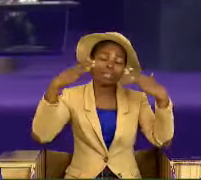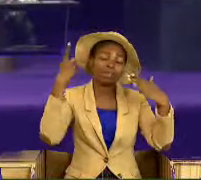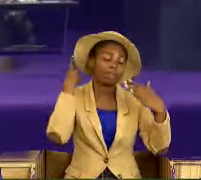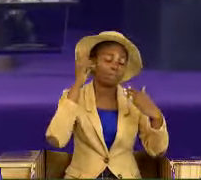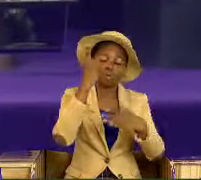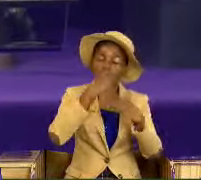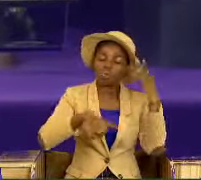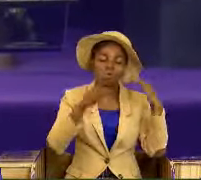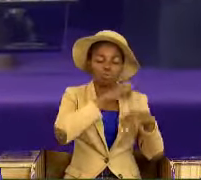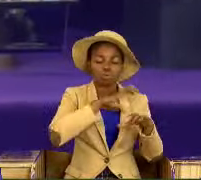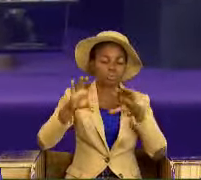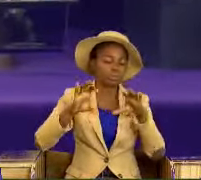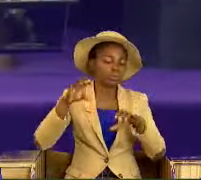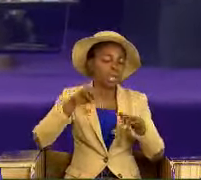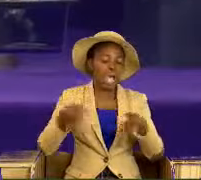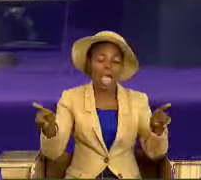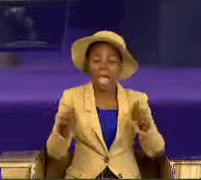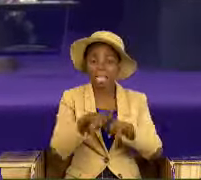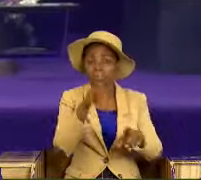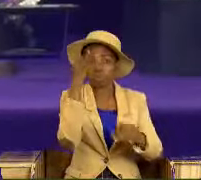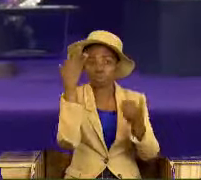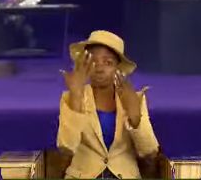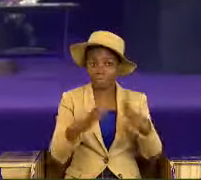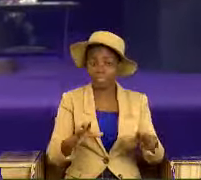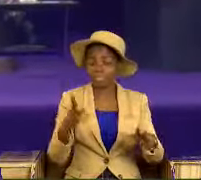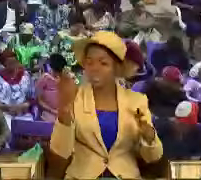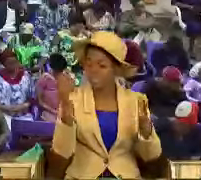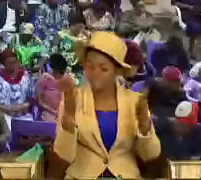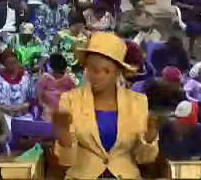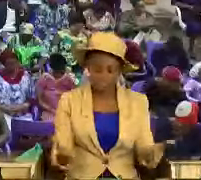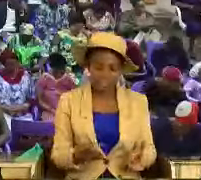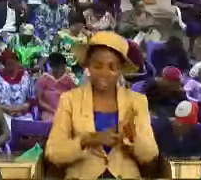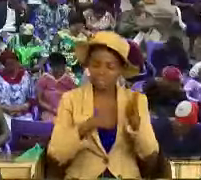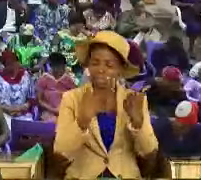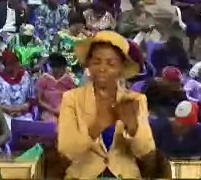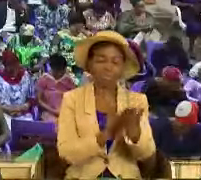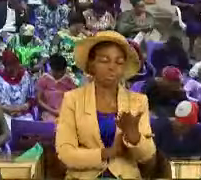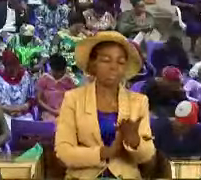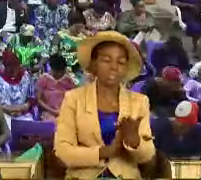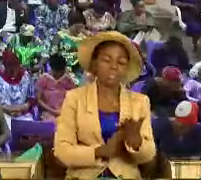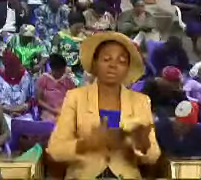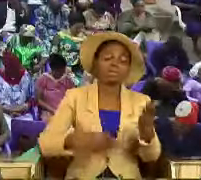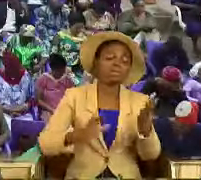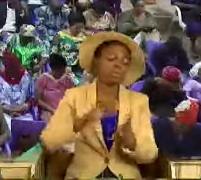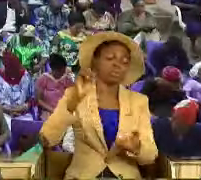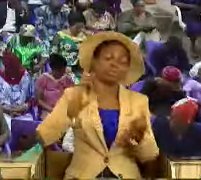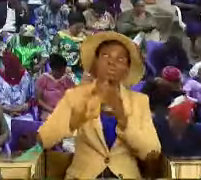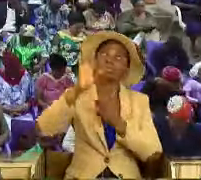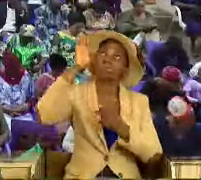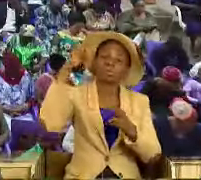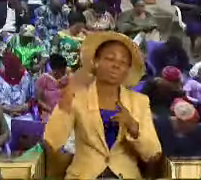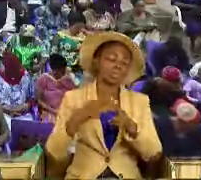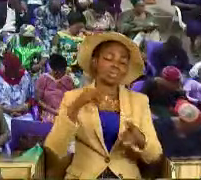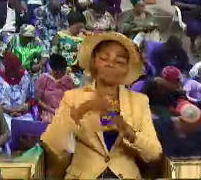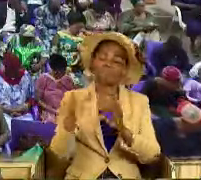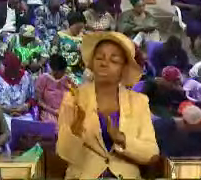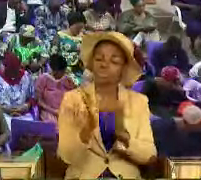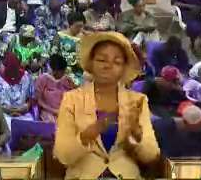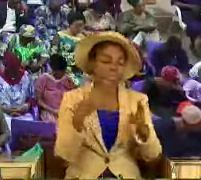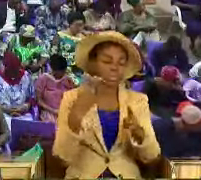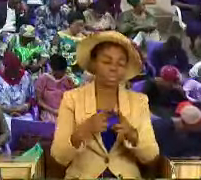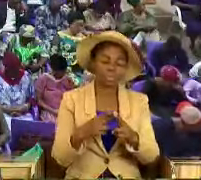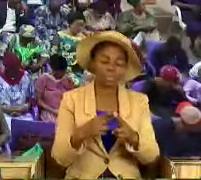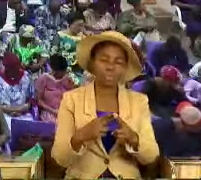morning glory and honor to your name in the name of Jesus father we cover the